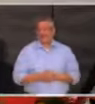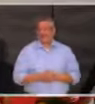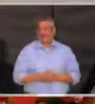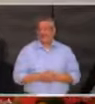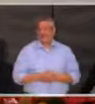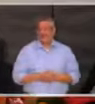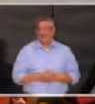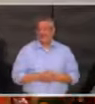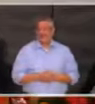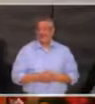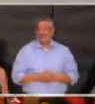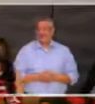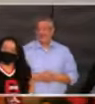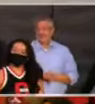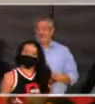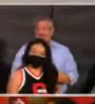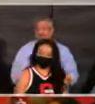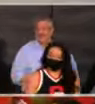And I will hand them,